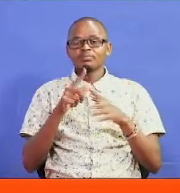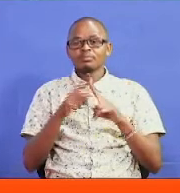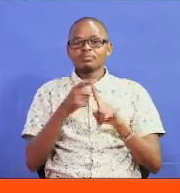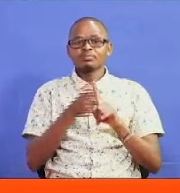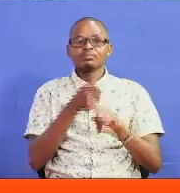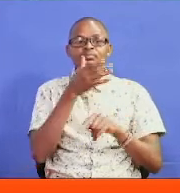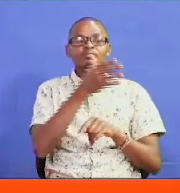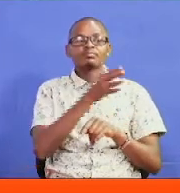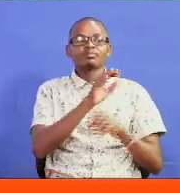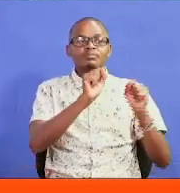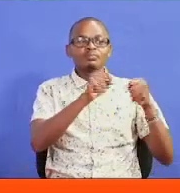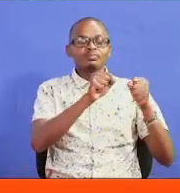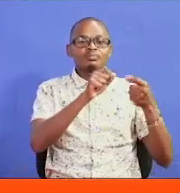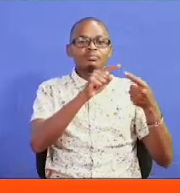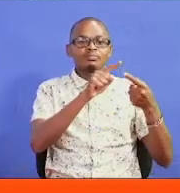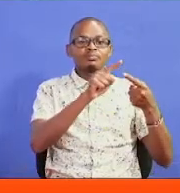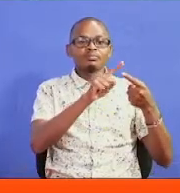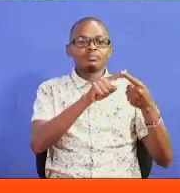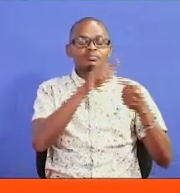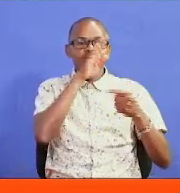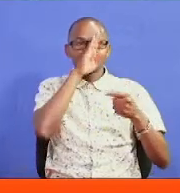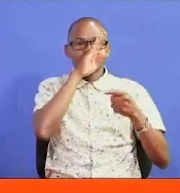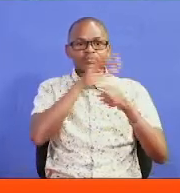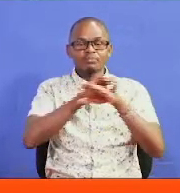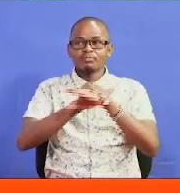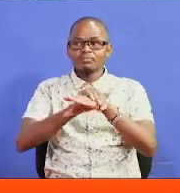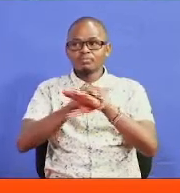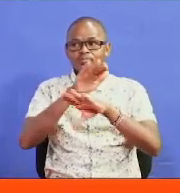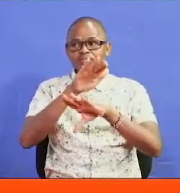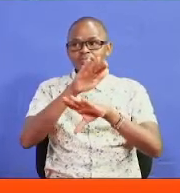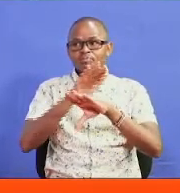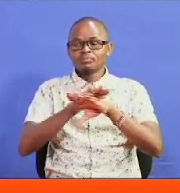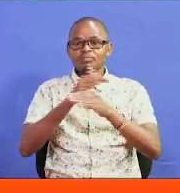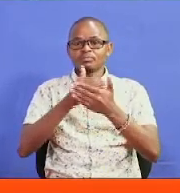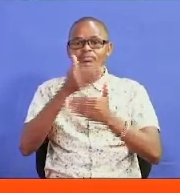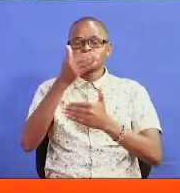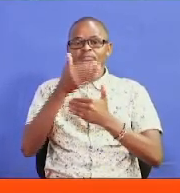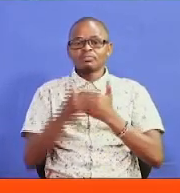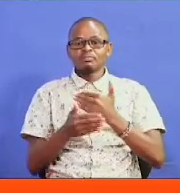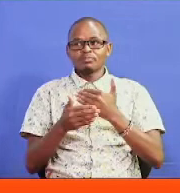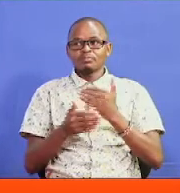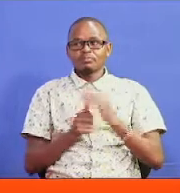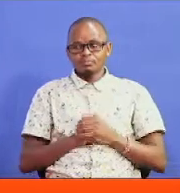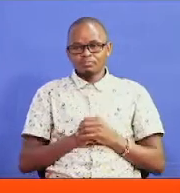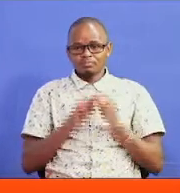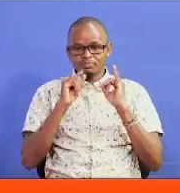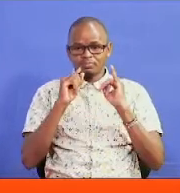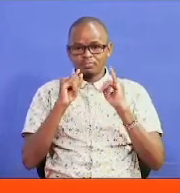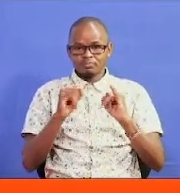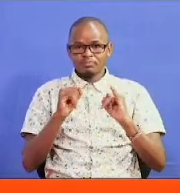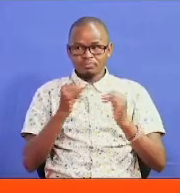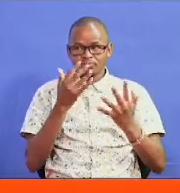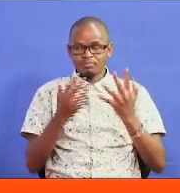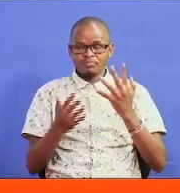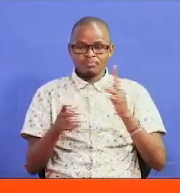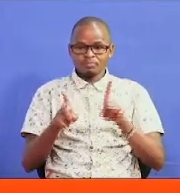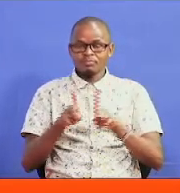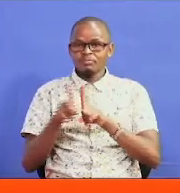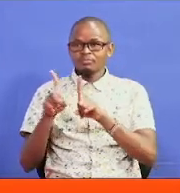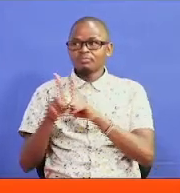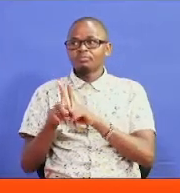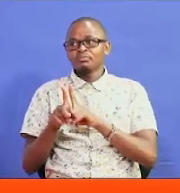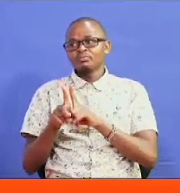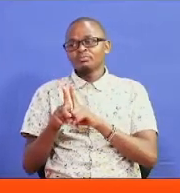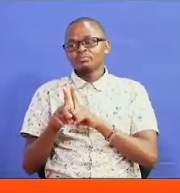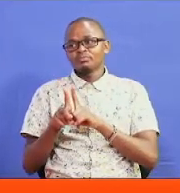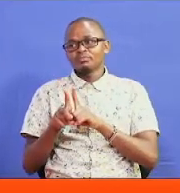from there you can be able to be guided on the next steps. Right. Yeah. Now, maybe on the same note, of